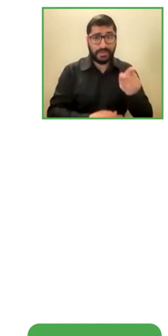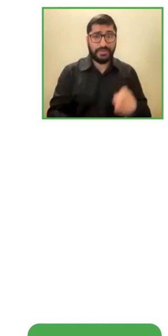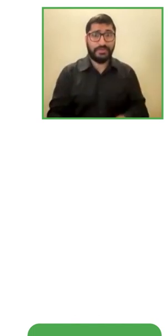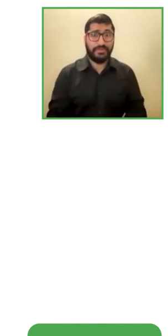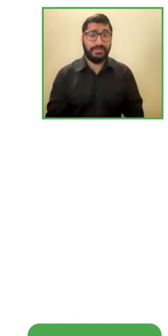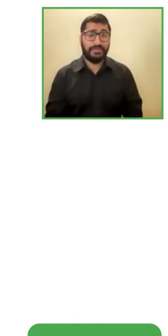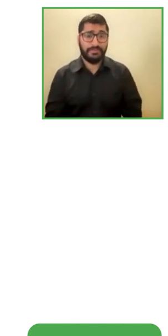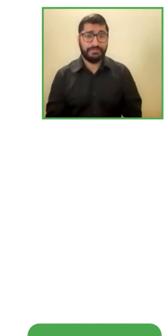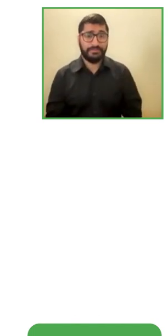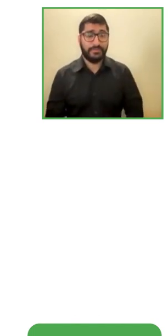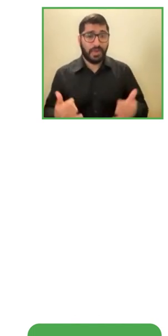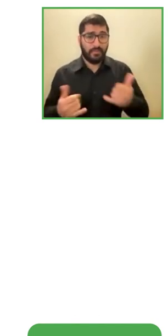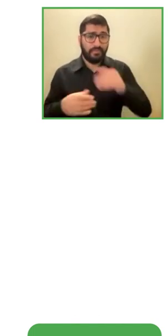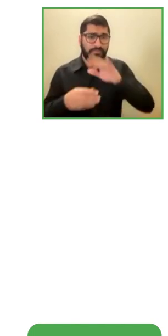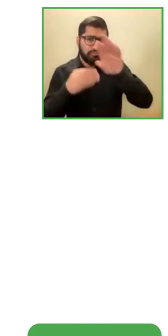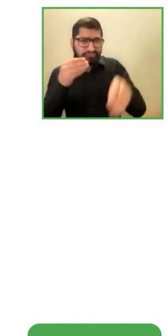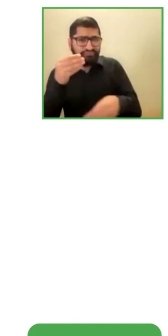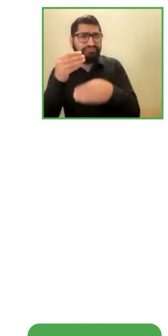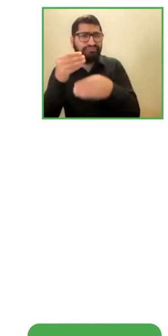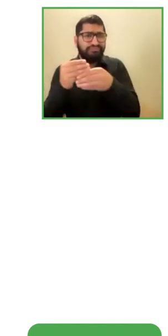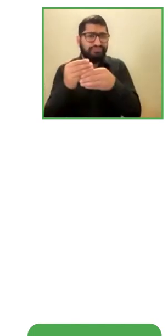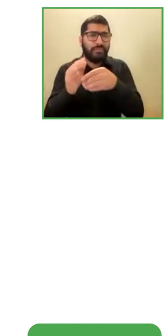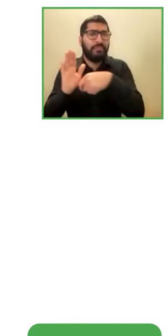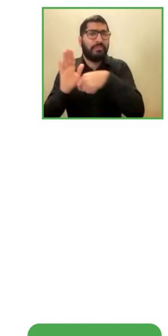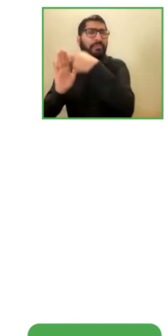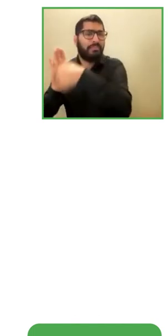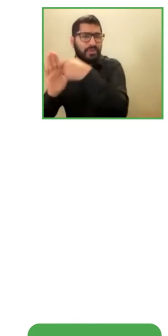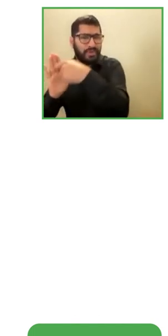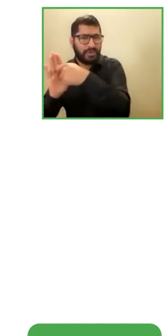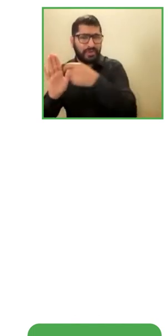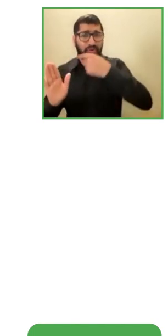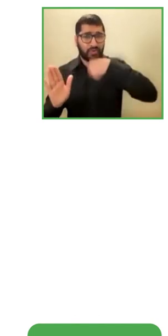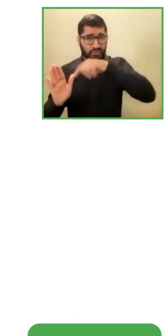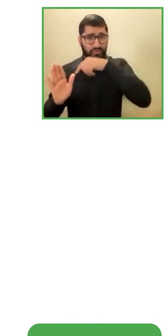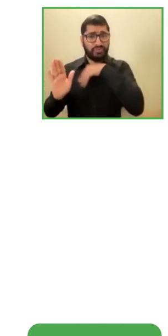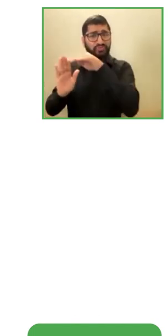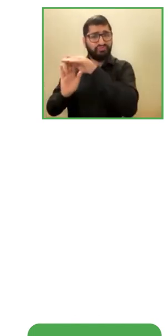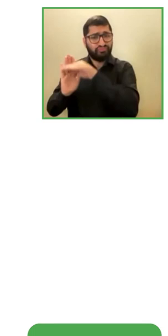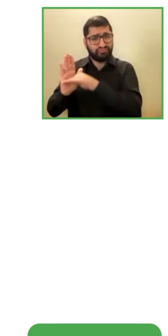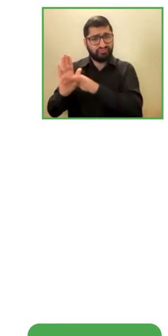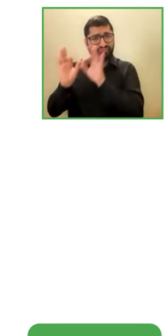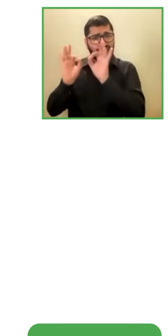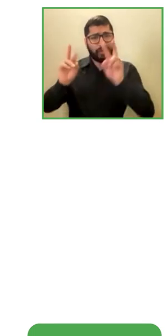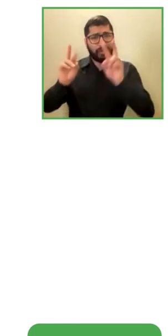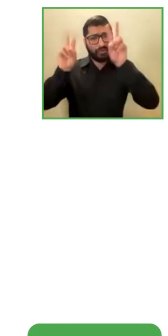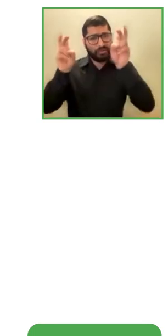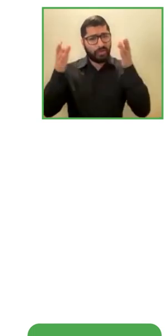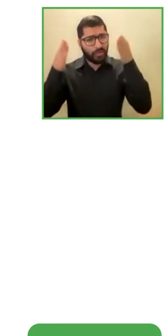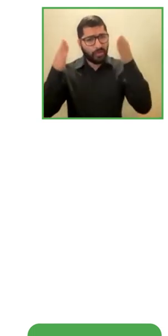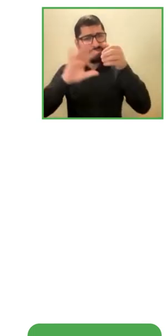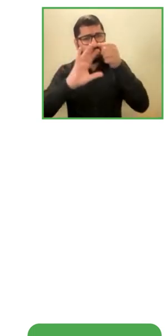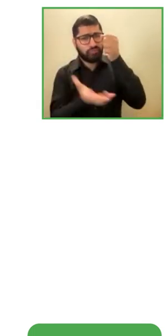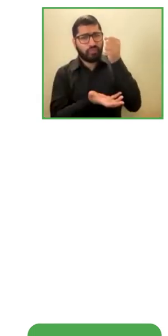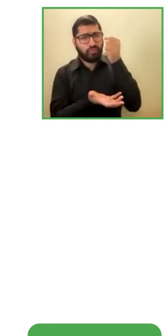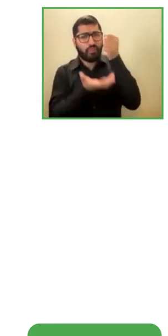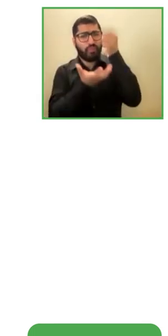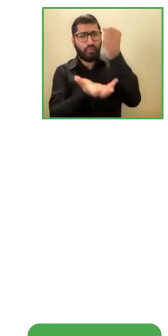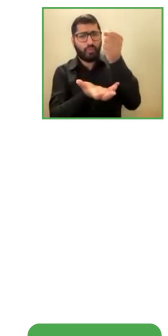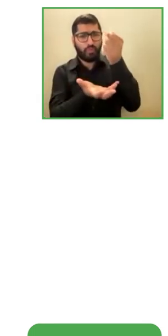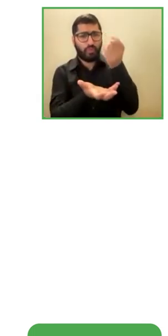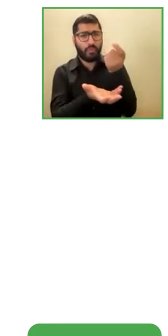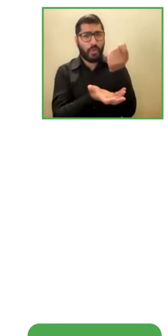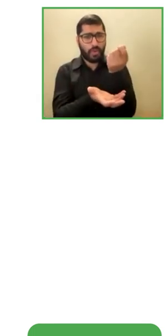and financing part of the project, and then an implementation part of the project. So from